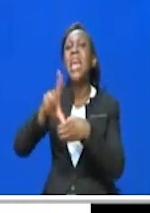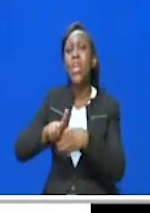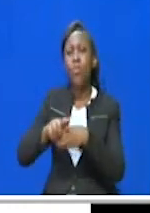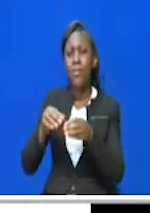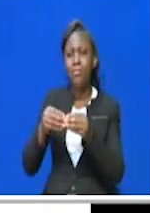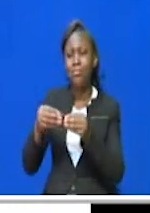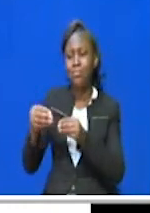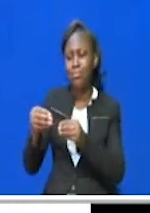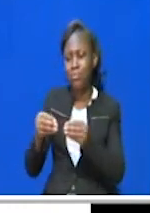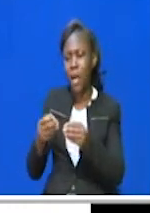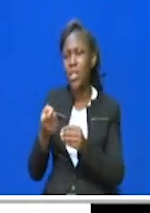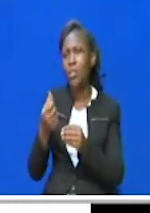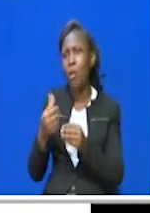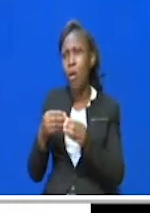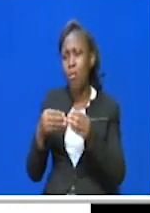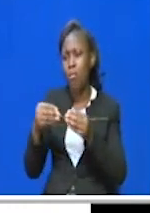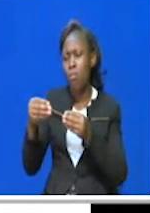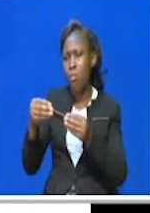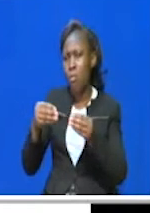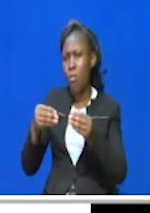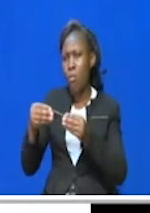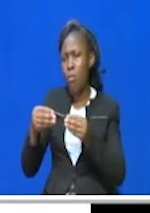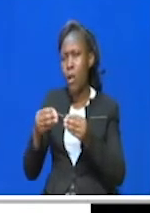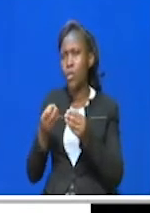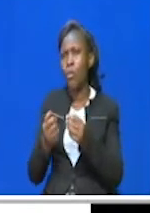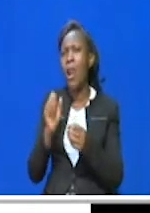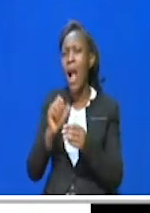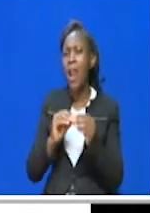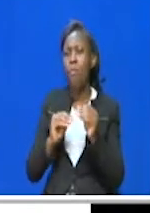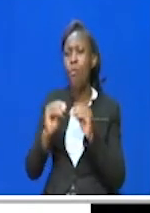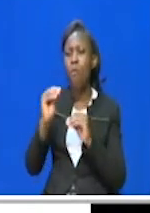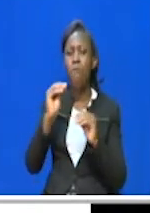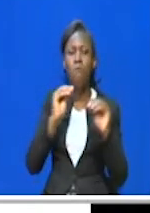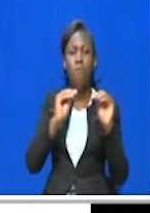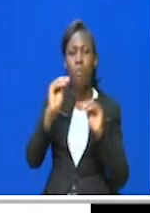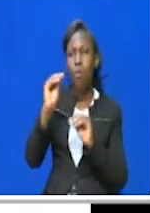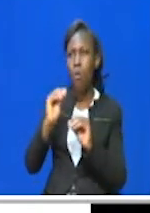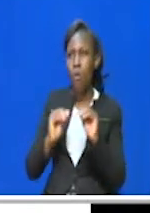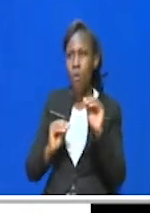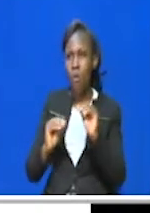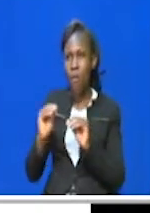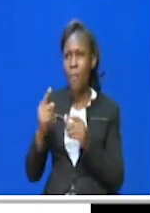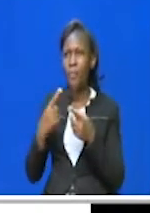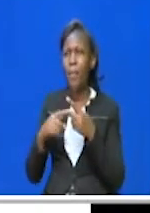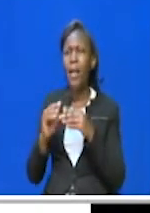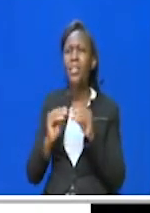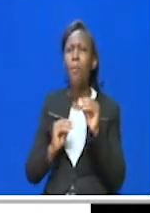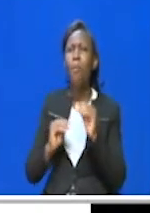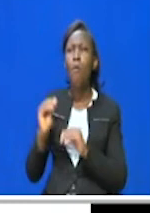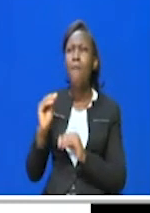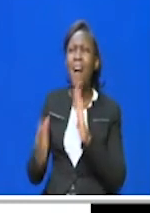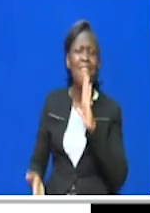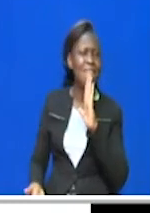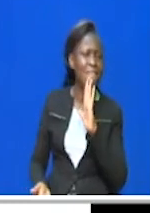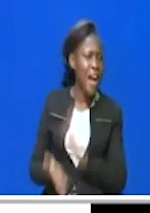and therefore it means they can be able to move from one point to the other. But their movement is not comparable